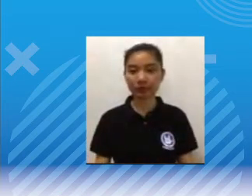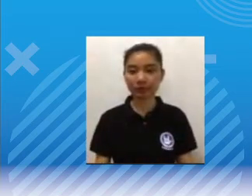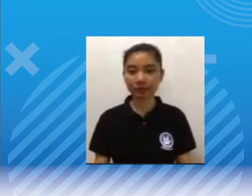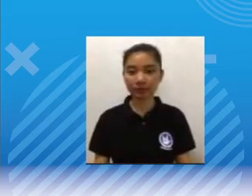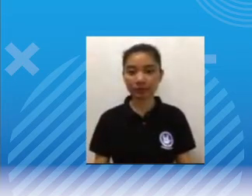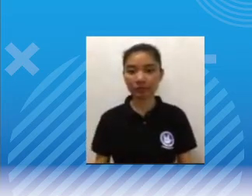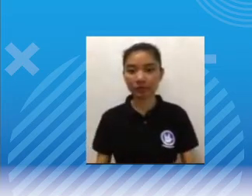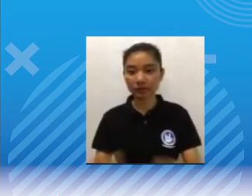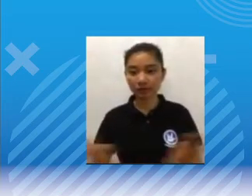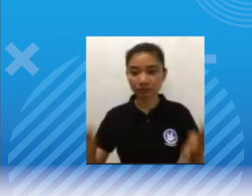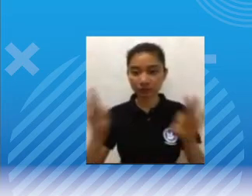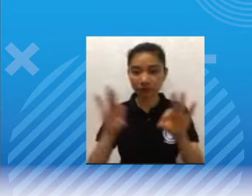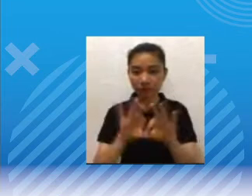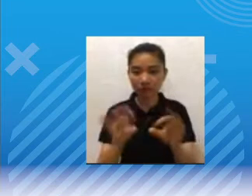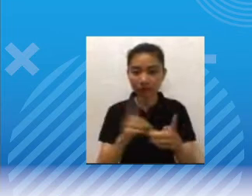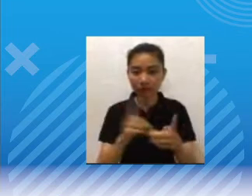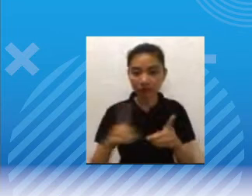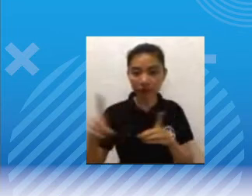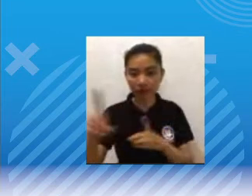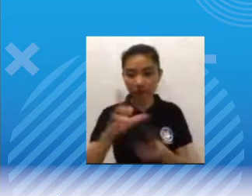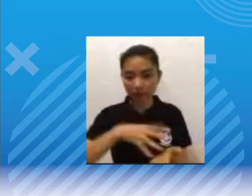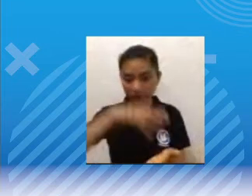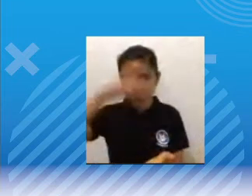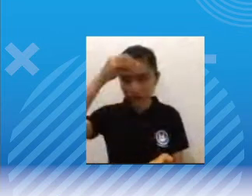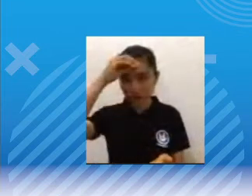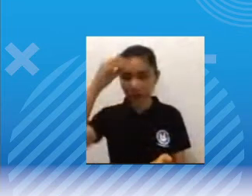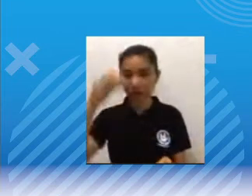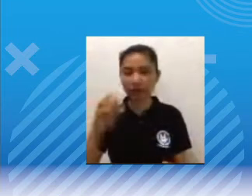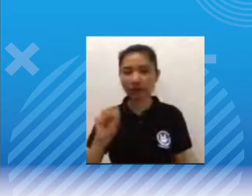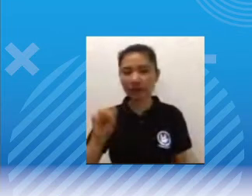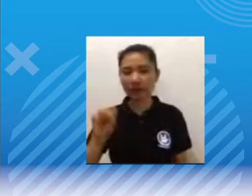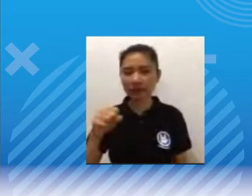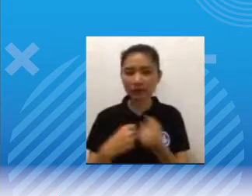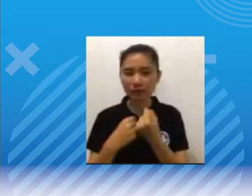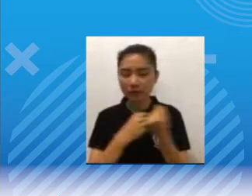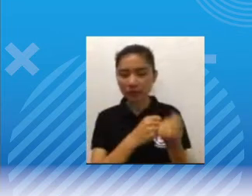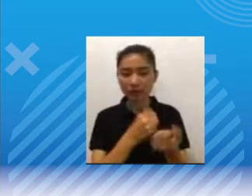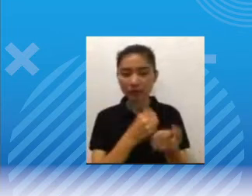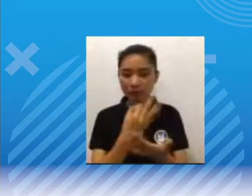ito ay nangangailangan ng provision for funding ng distance learning.